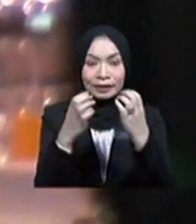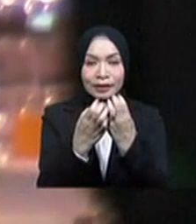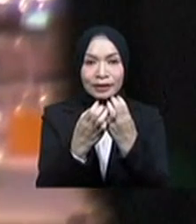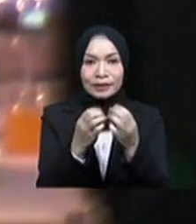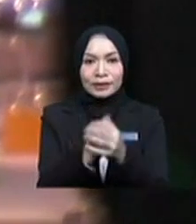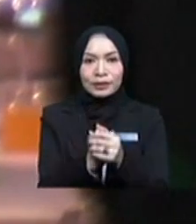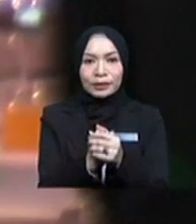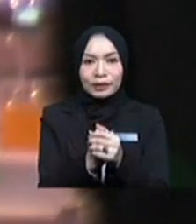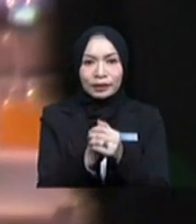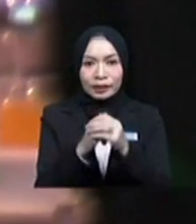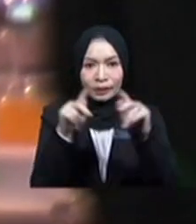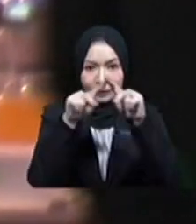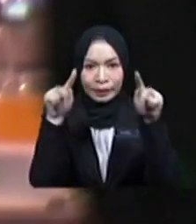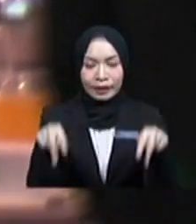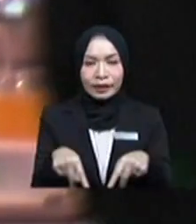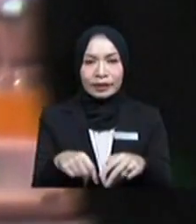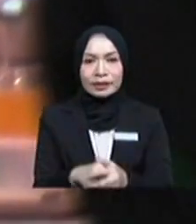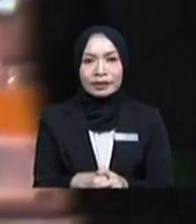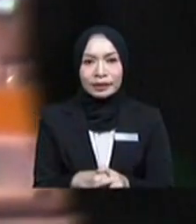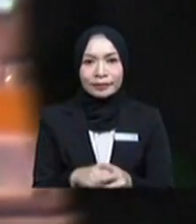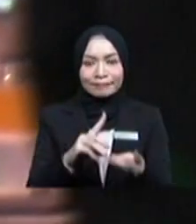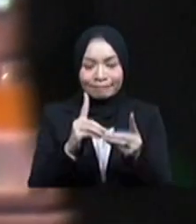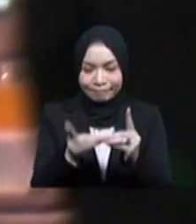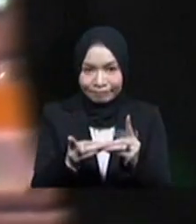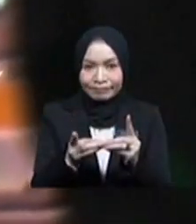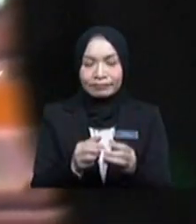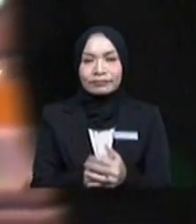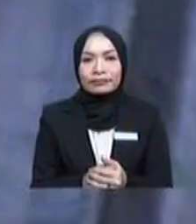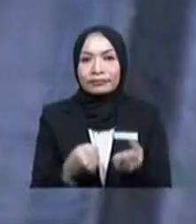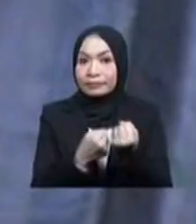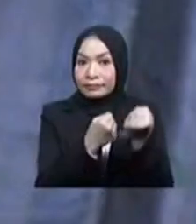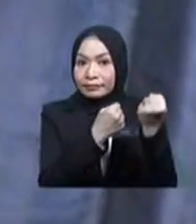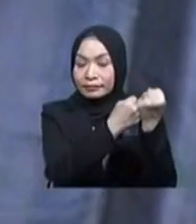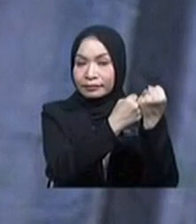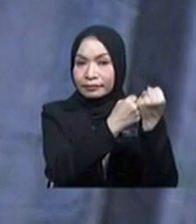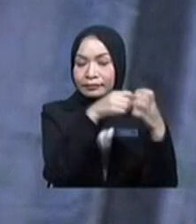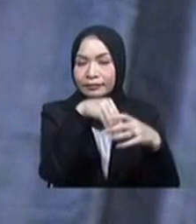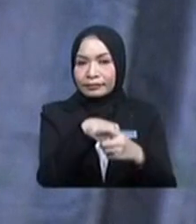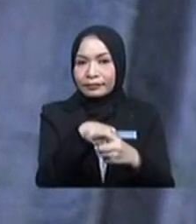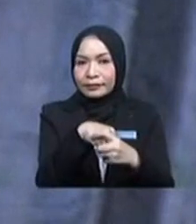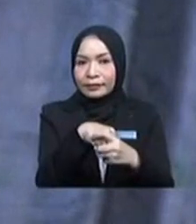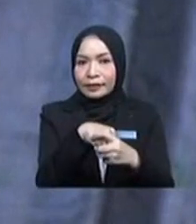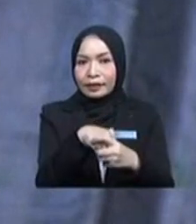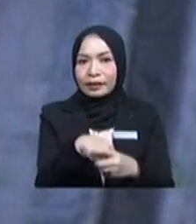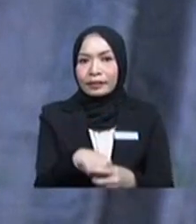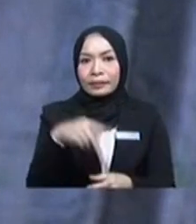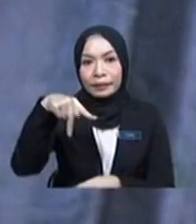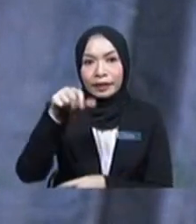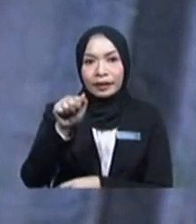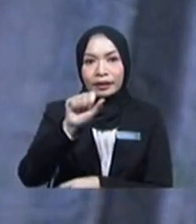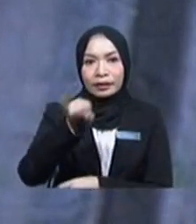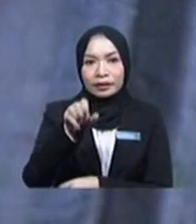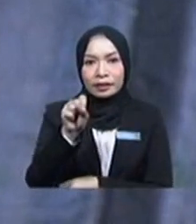PBD, physical, sports, and co-curricular activities assessment, or PAJSK,